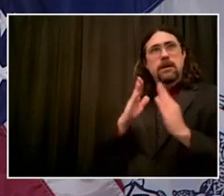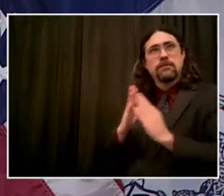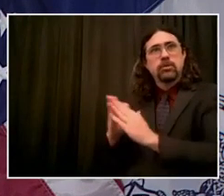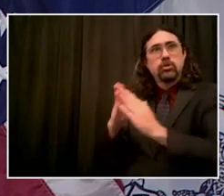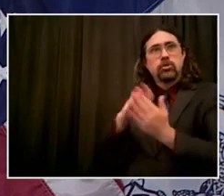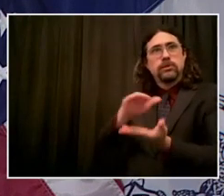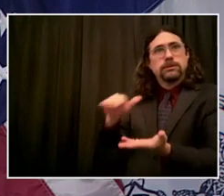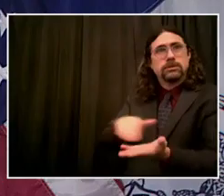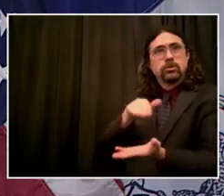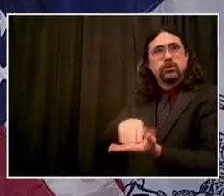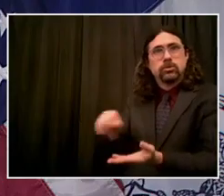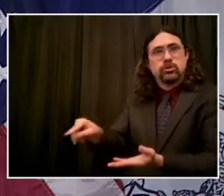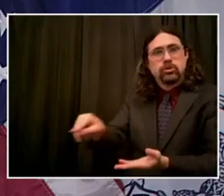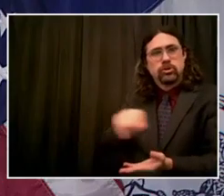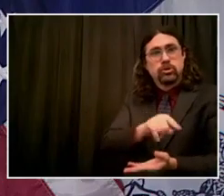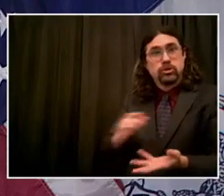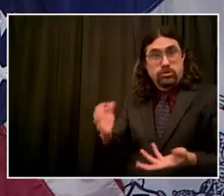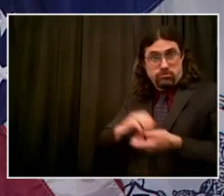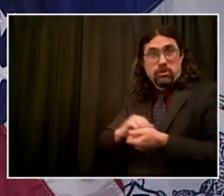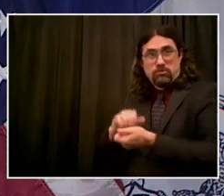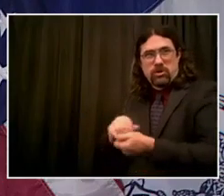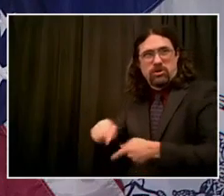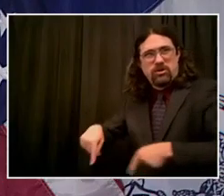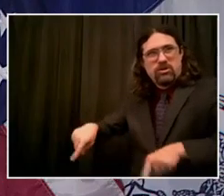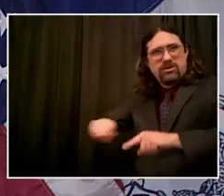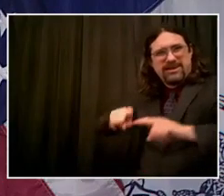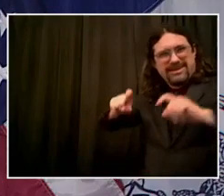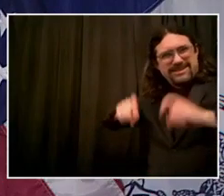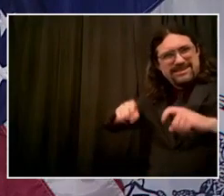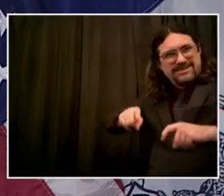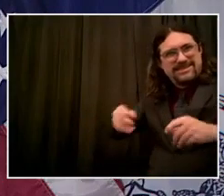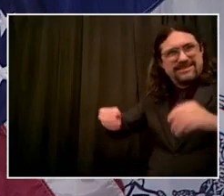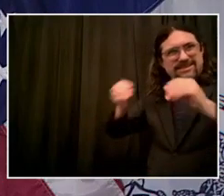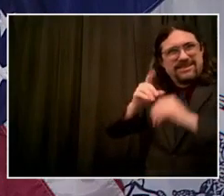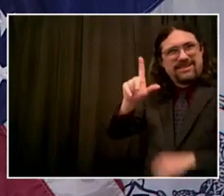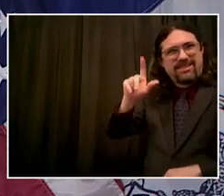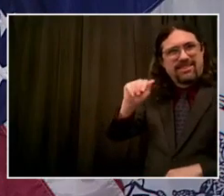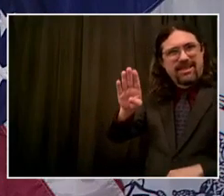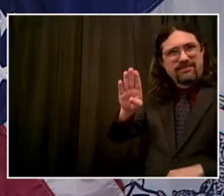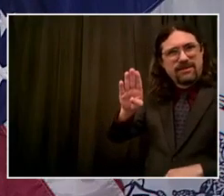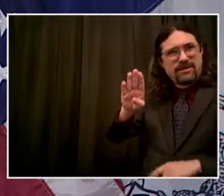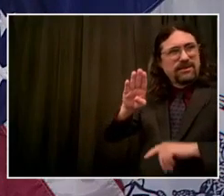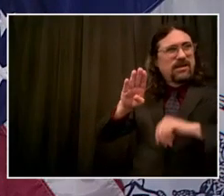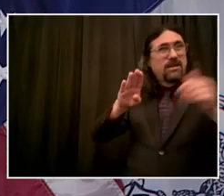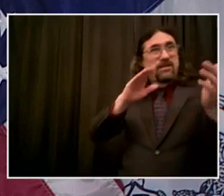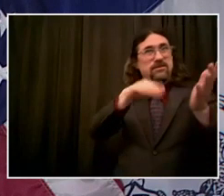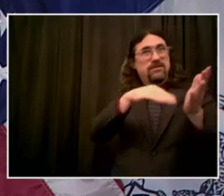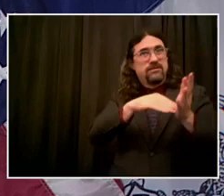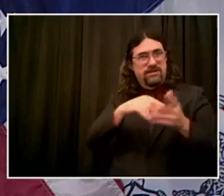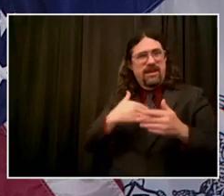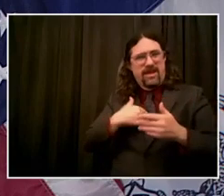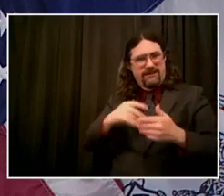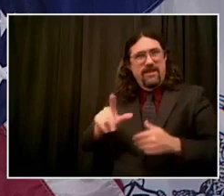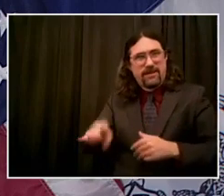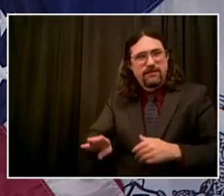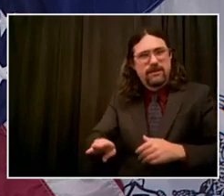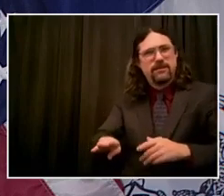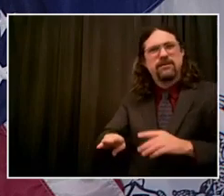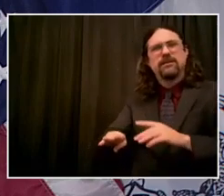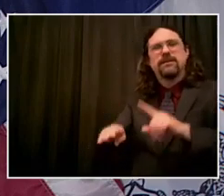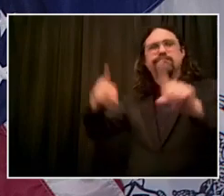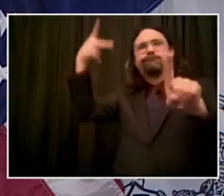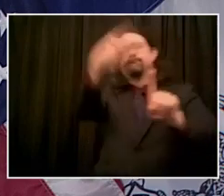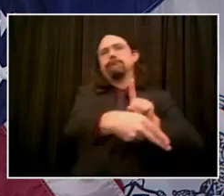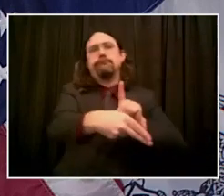the volume returned to them. Okay, Deborah Lee, I got it. What's your second question? And the second question is regarding guidance on the